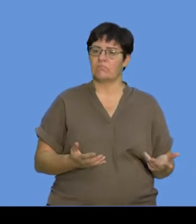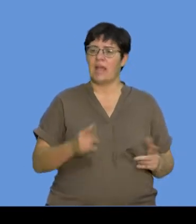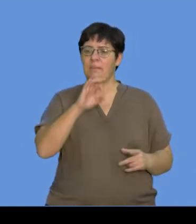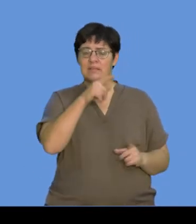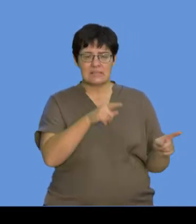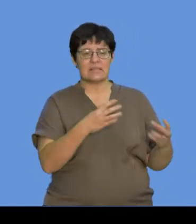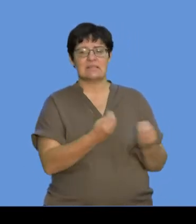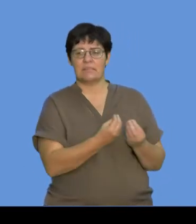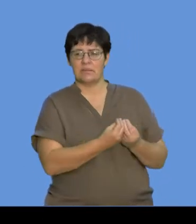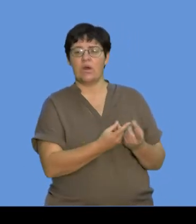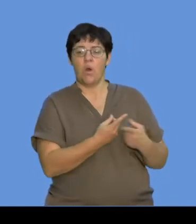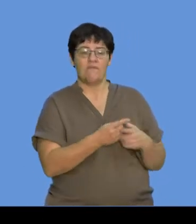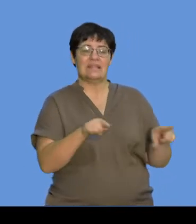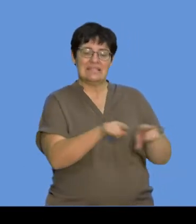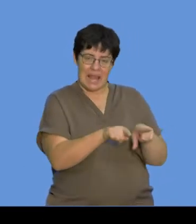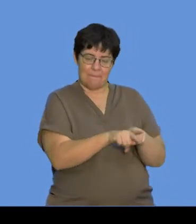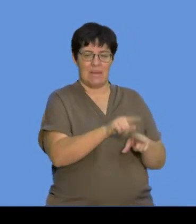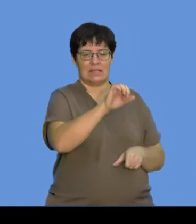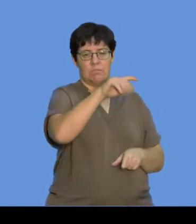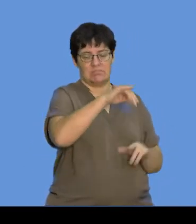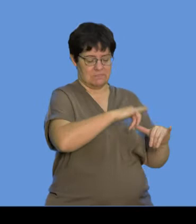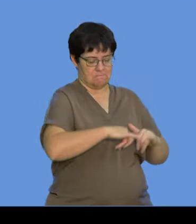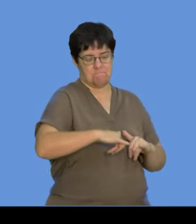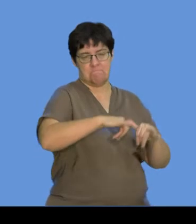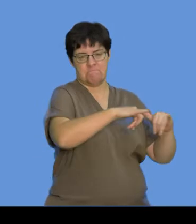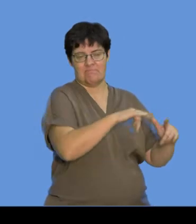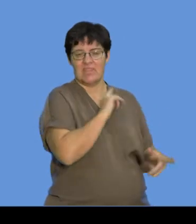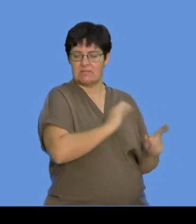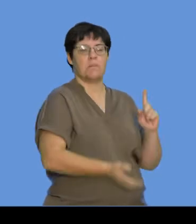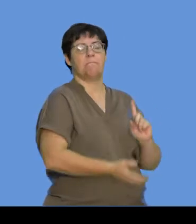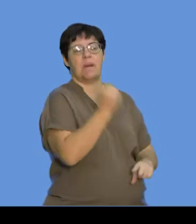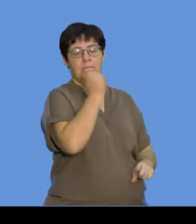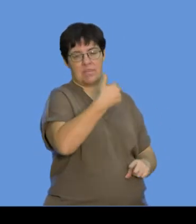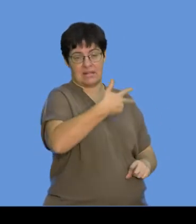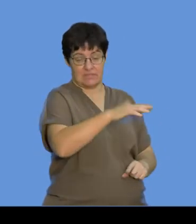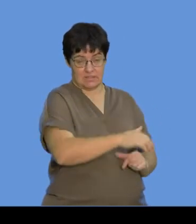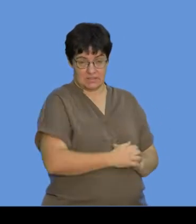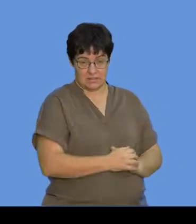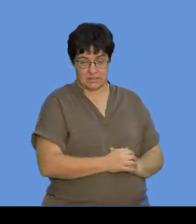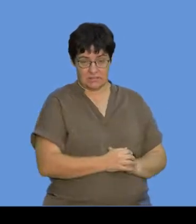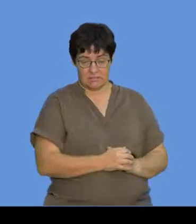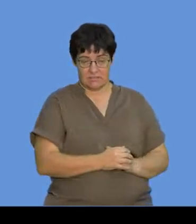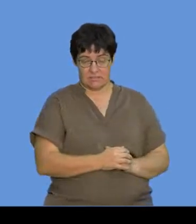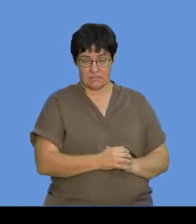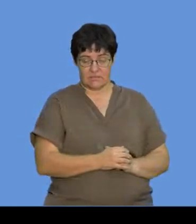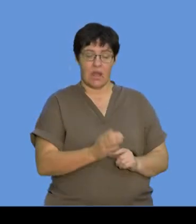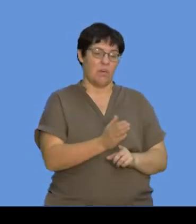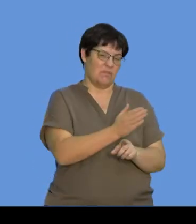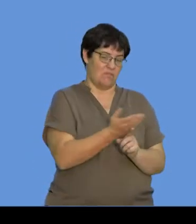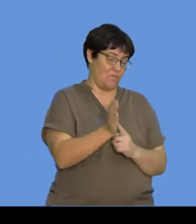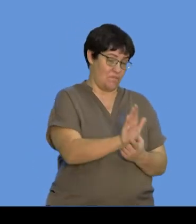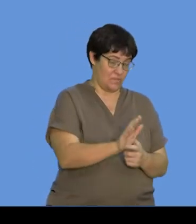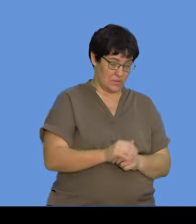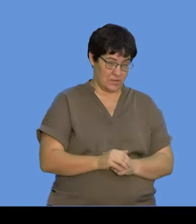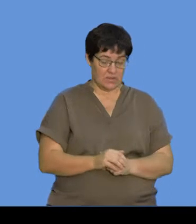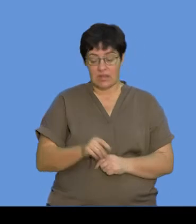are substances that consist of atoms of the same kind. That's how we arrived at that classification, okay, in the previous slide. And